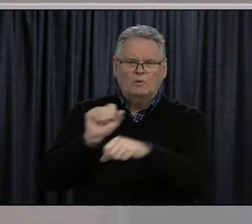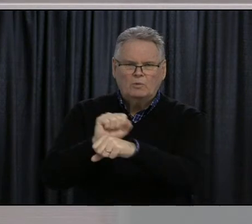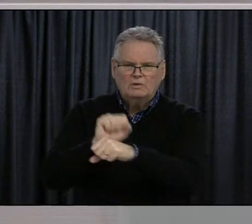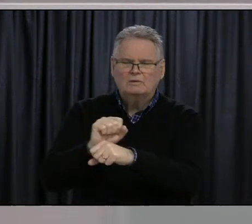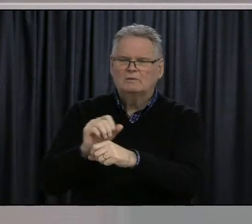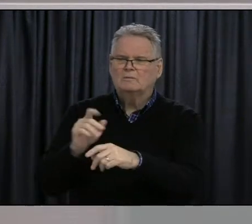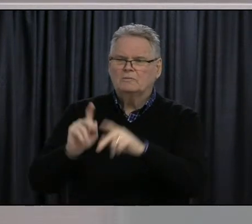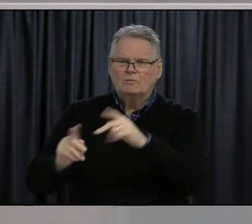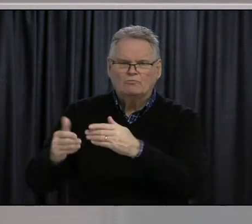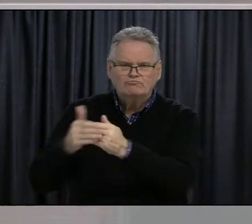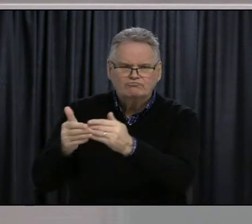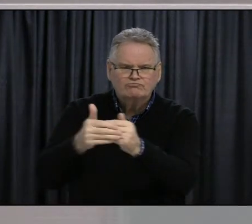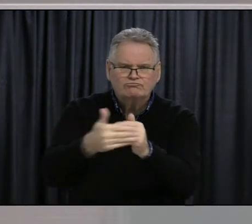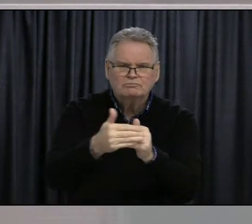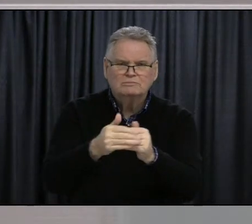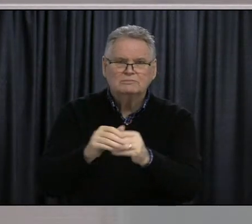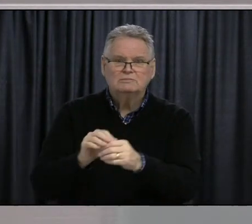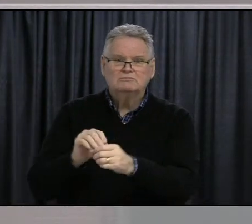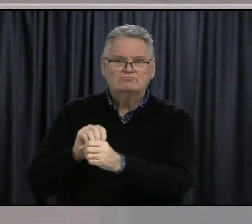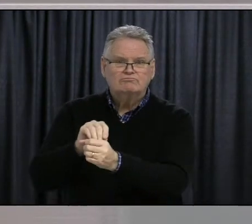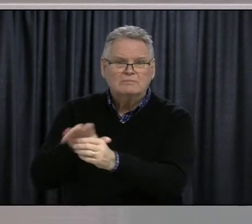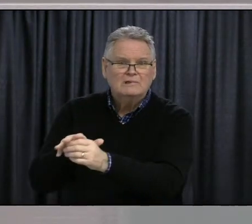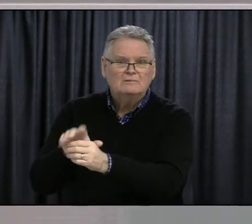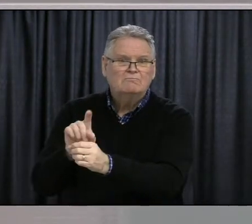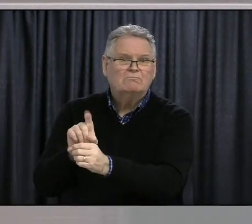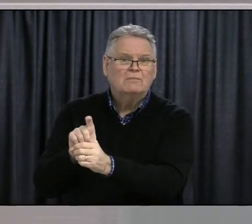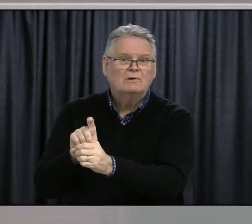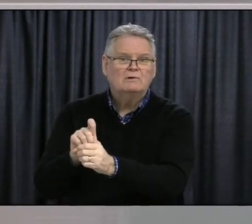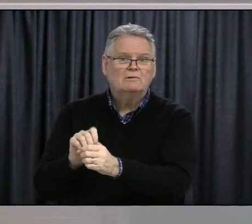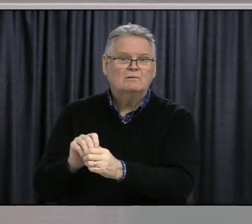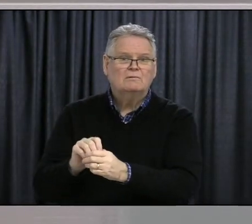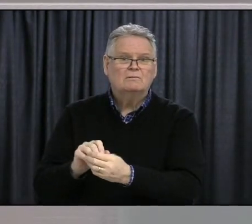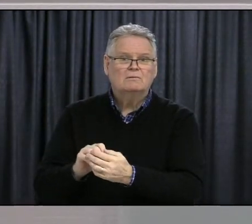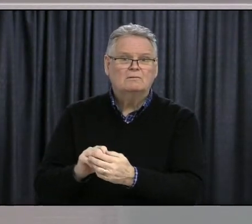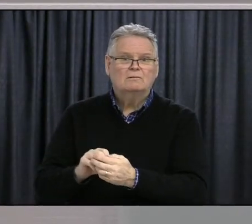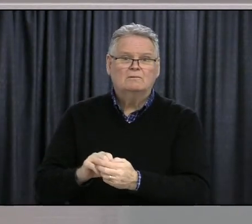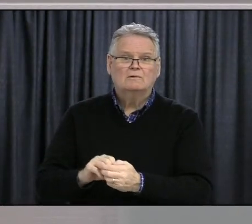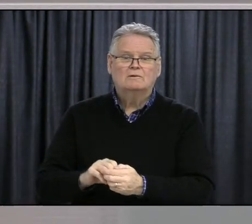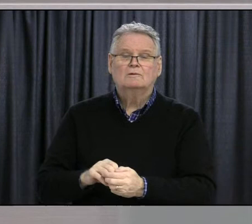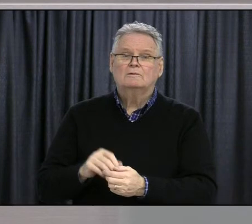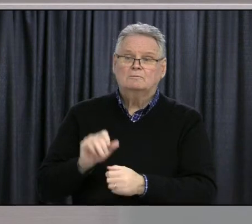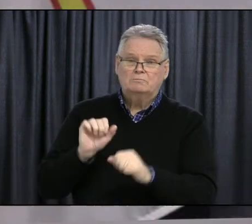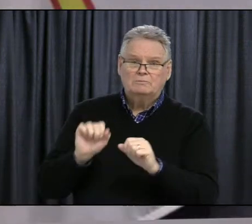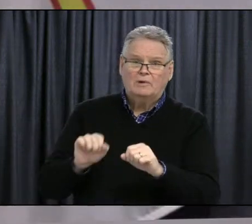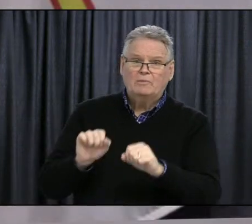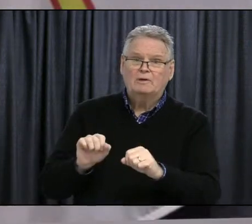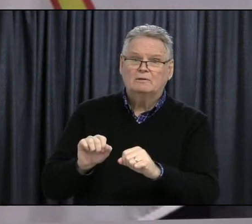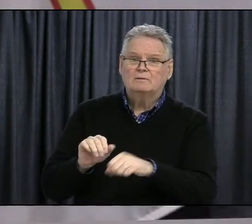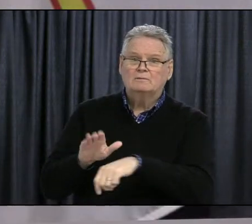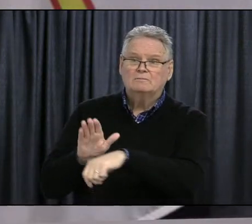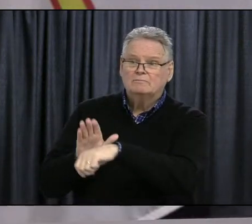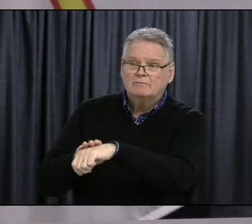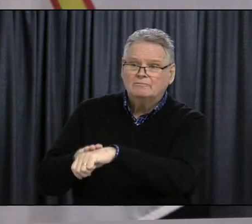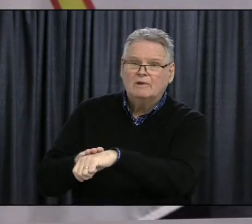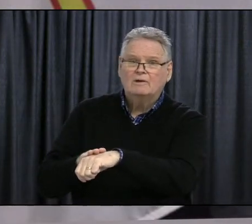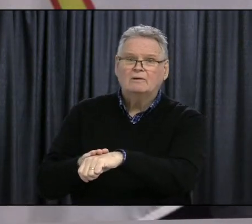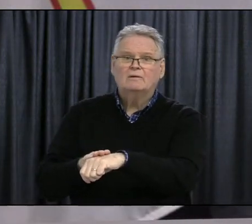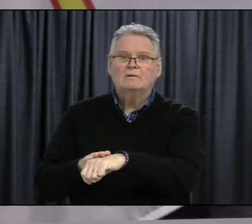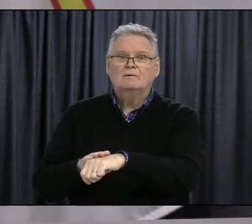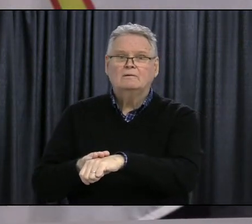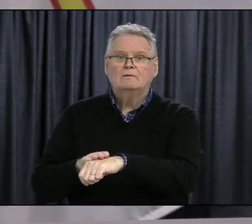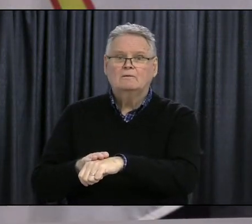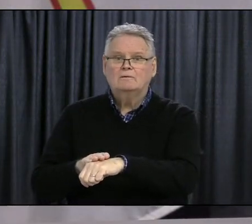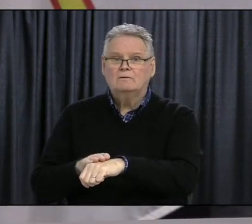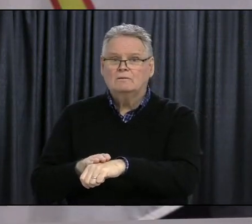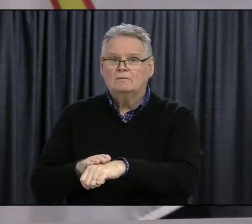out advisory about their movements, as in they were at this grocery store on this date or things like that? So I think what we have to remember